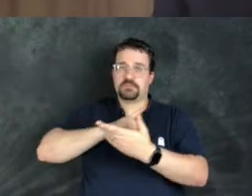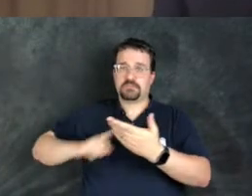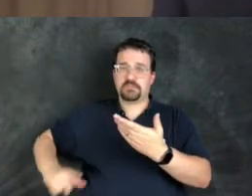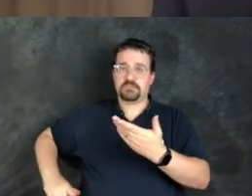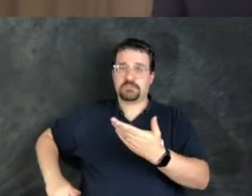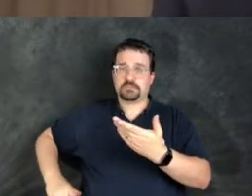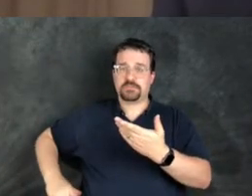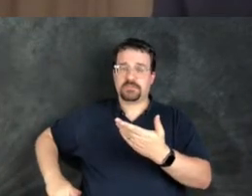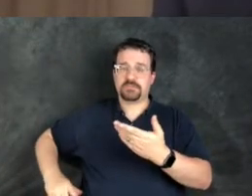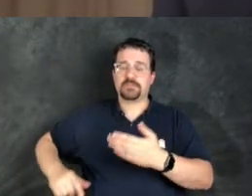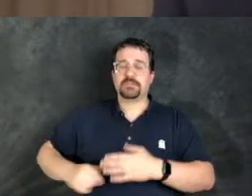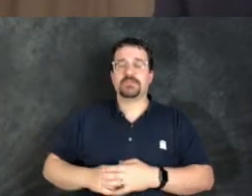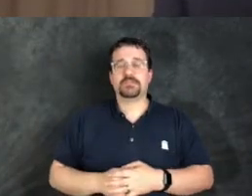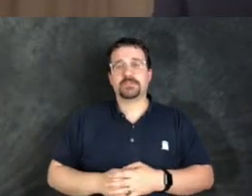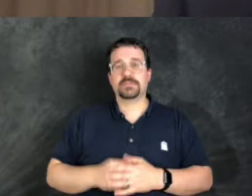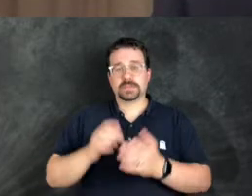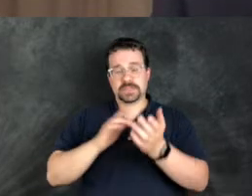Lord.